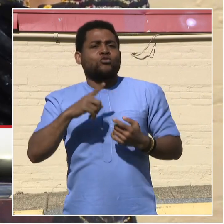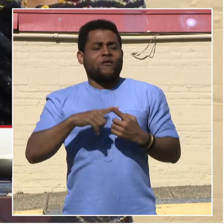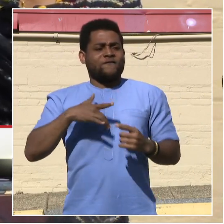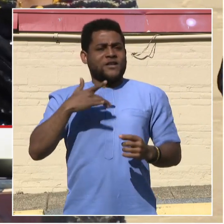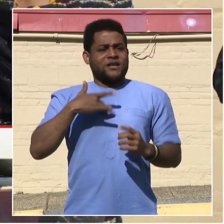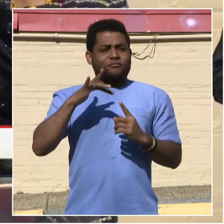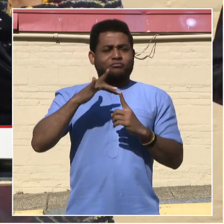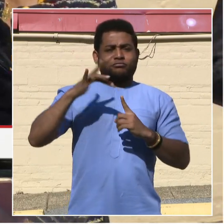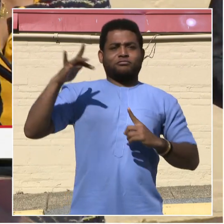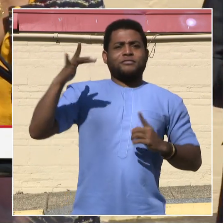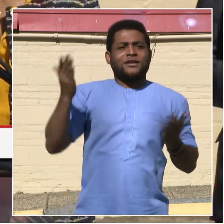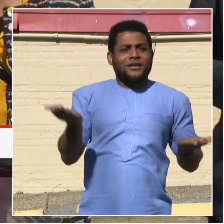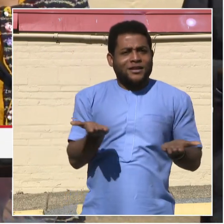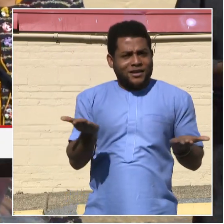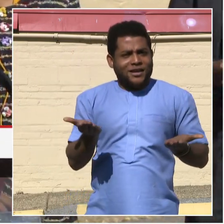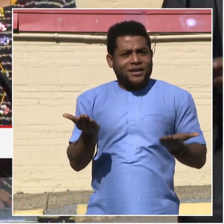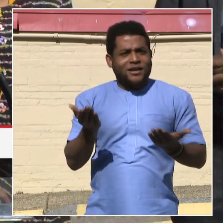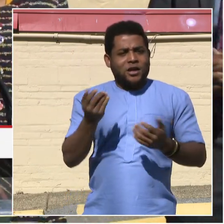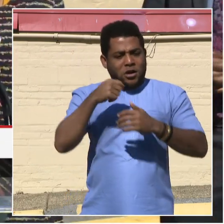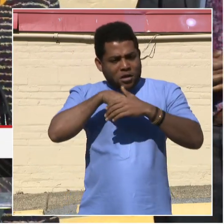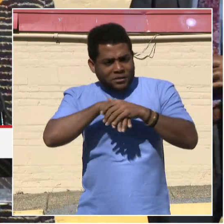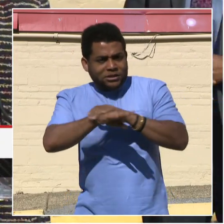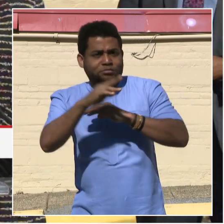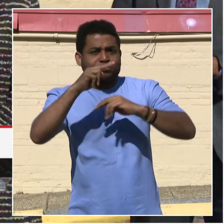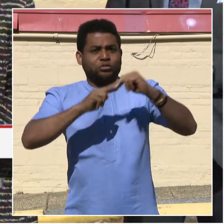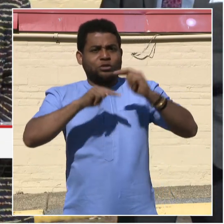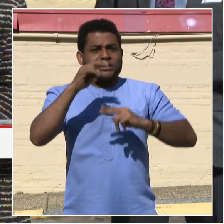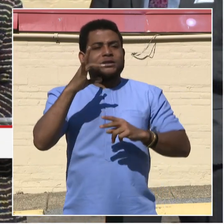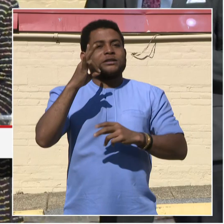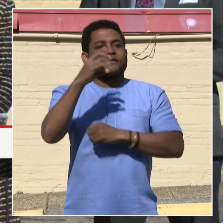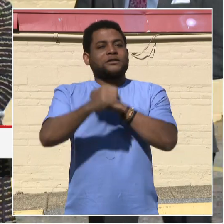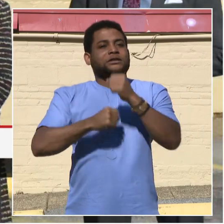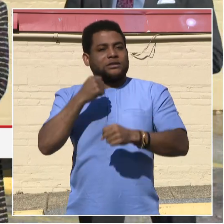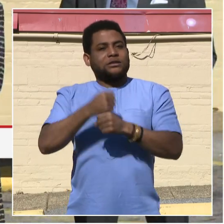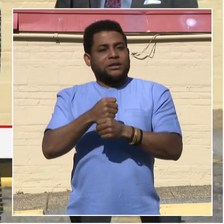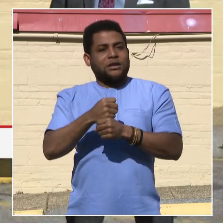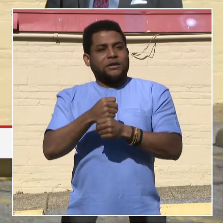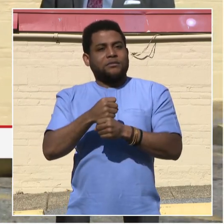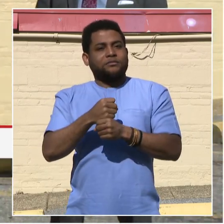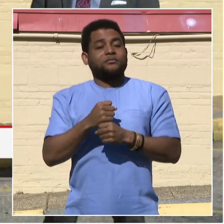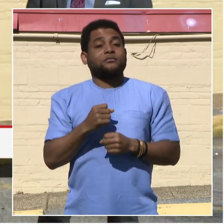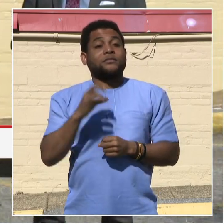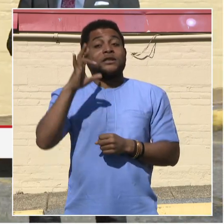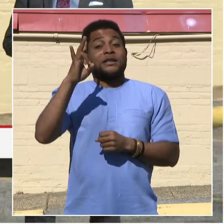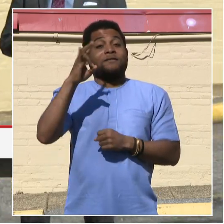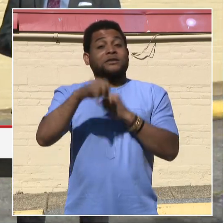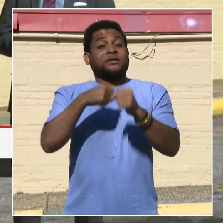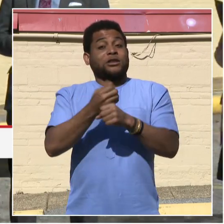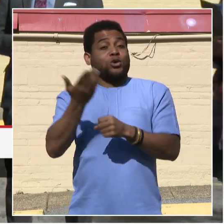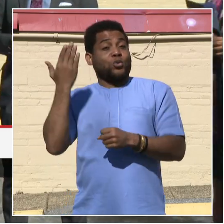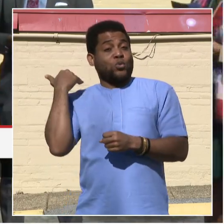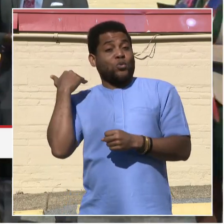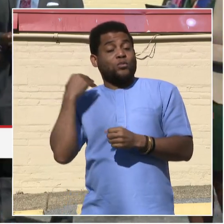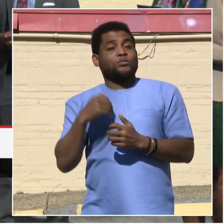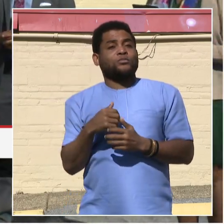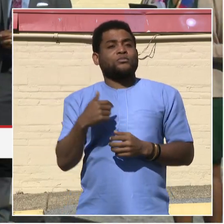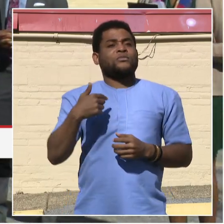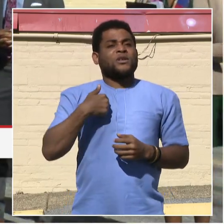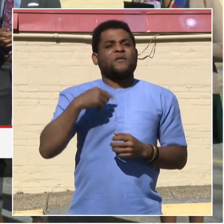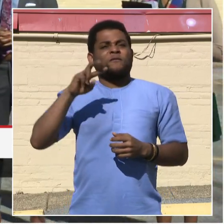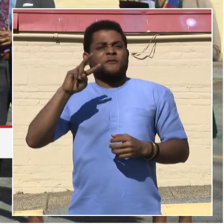building 7 years ago with a purpose, a passion as a renter of the 2nd floor